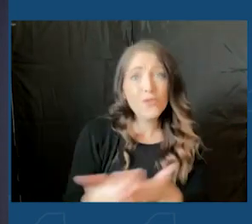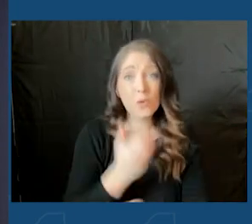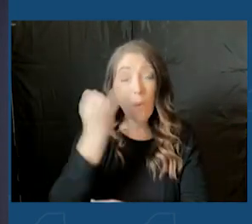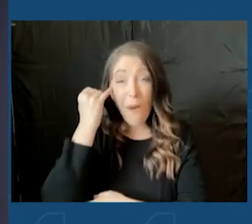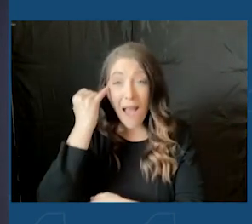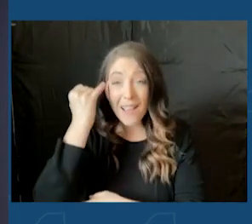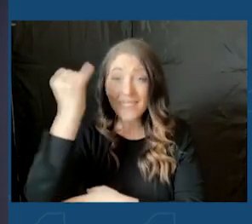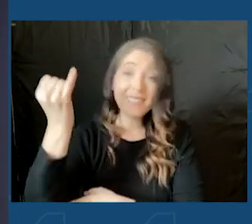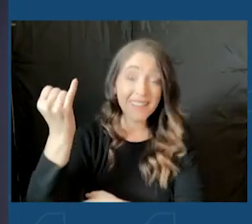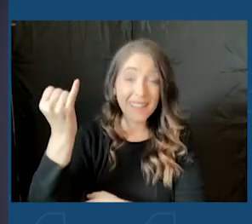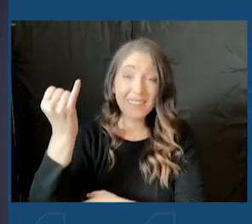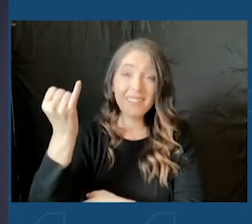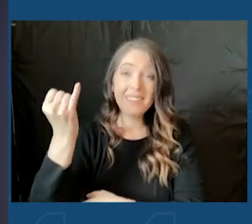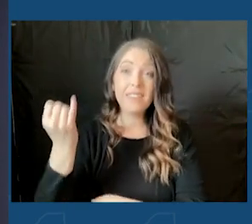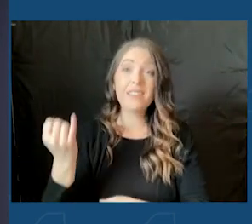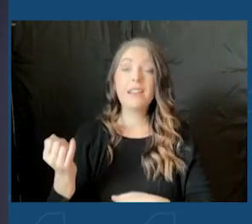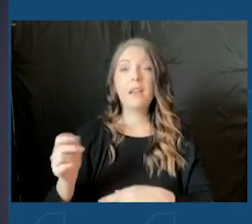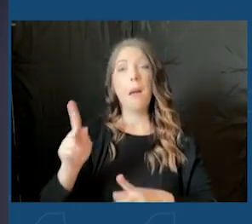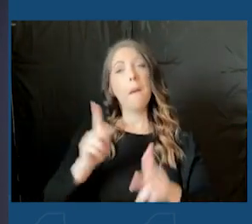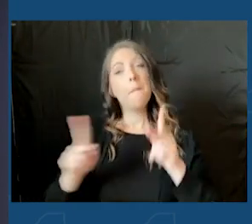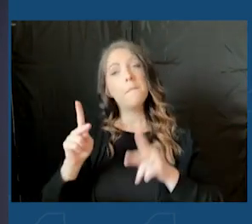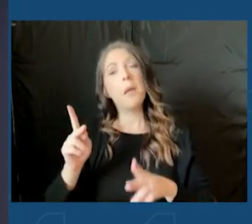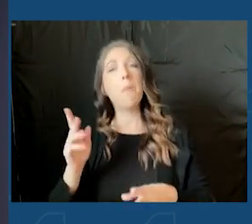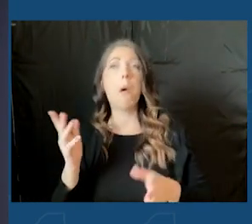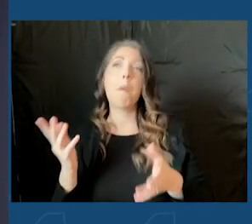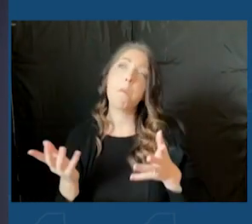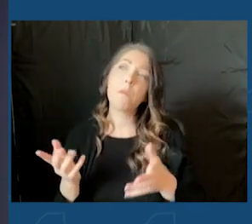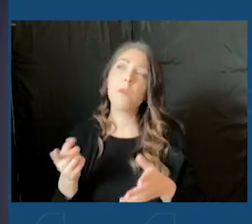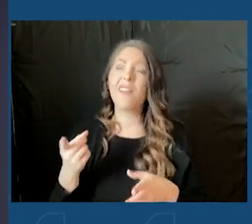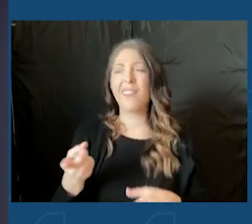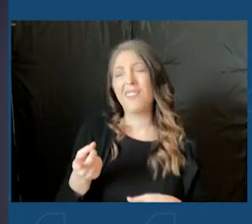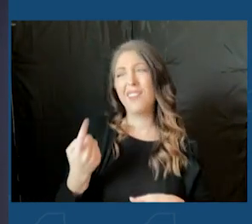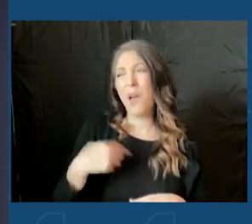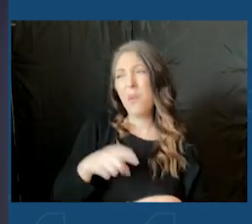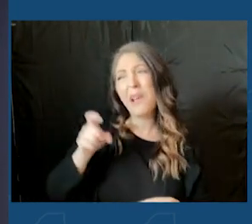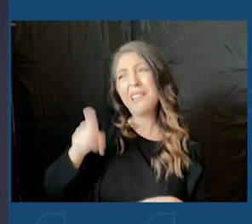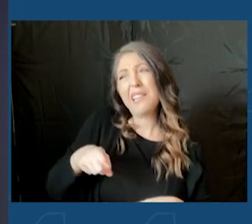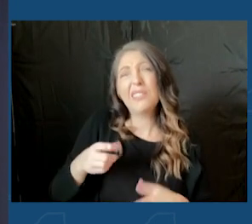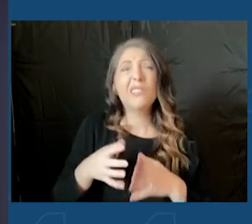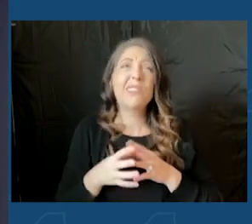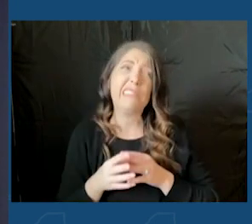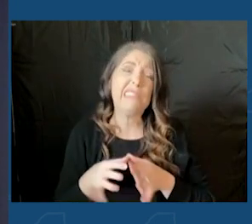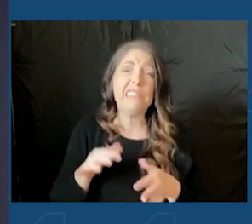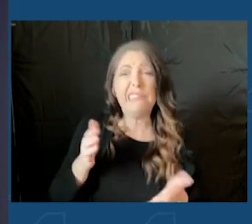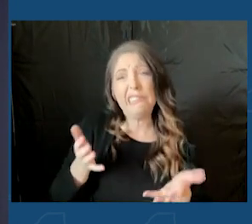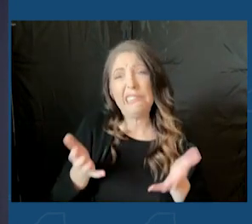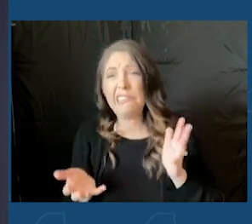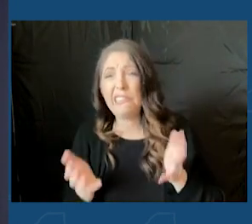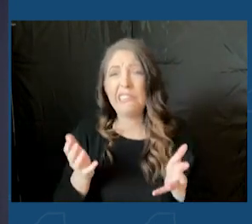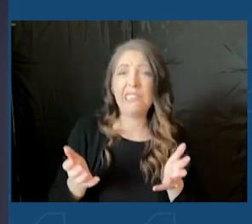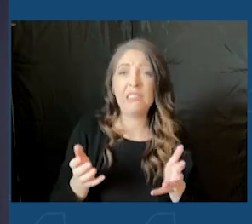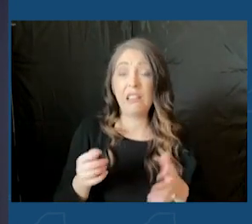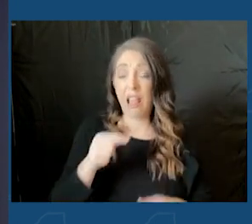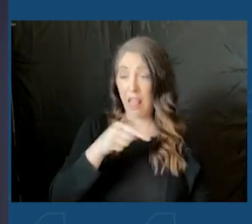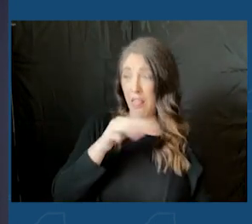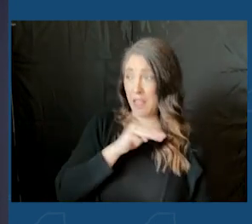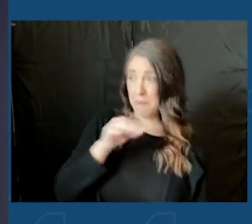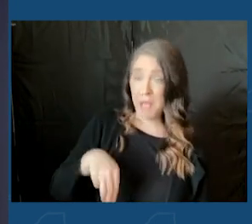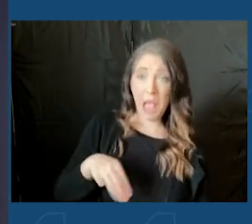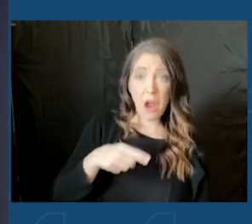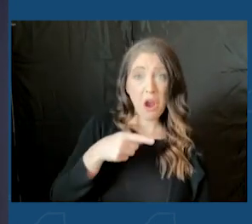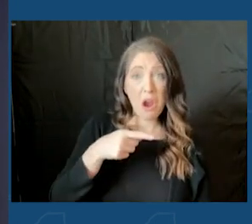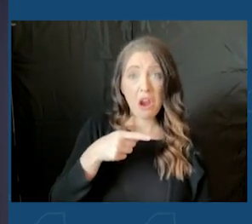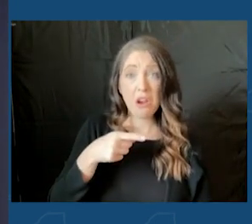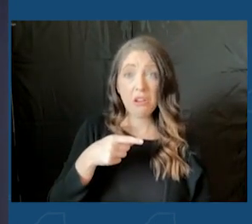that people, they wonder, do we really need to go there? Do we really need to do that? And this mayor, along with the